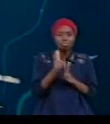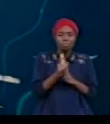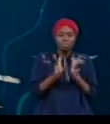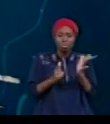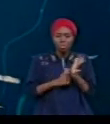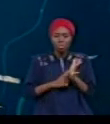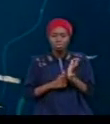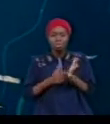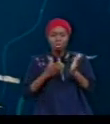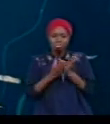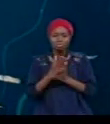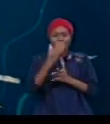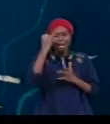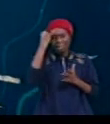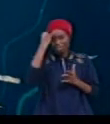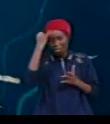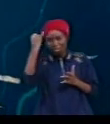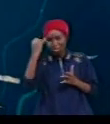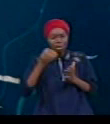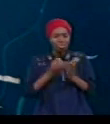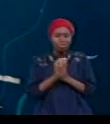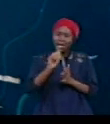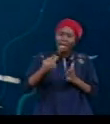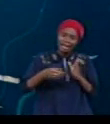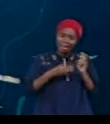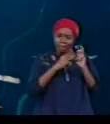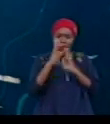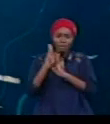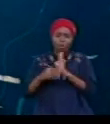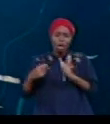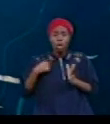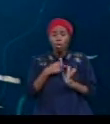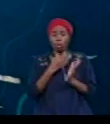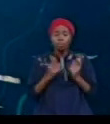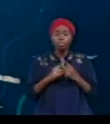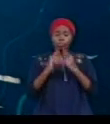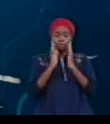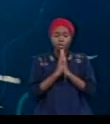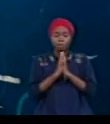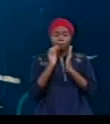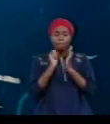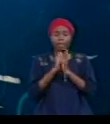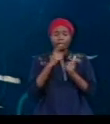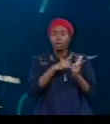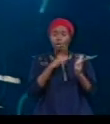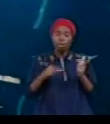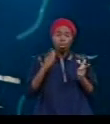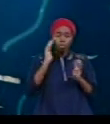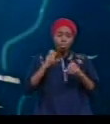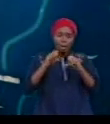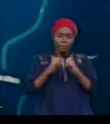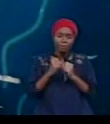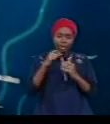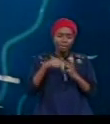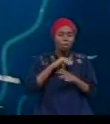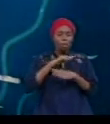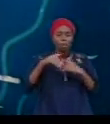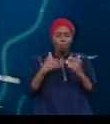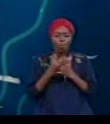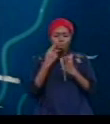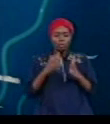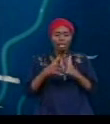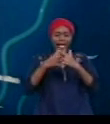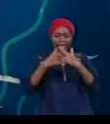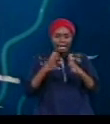ideology, through any movement, we are going to pray that the Lord will break down all the gates of brass and